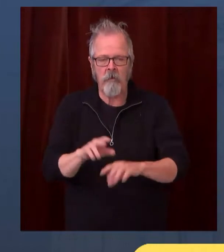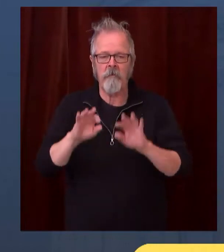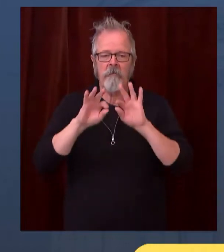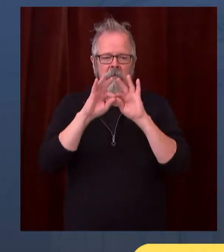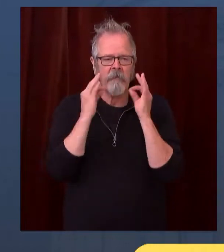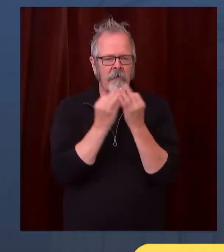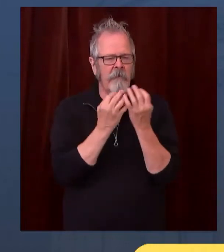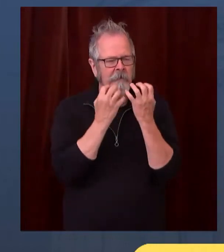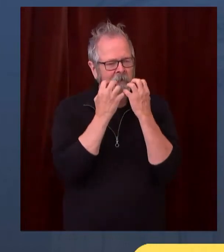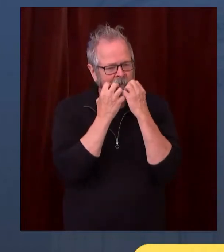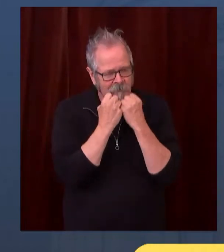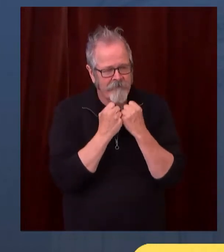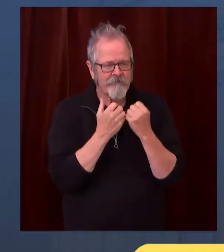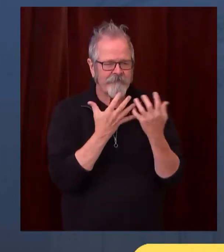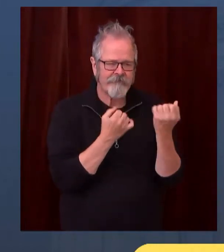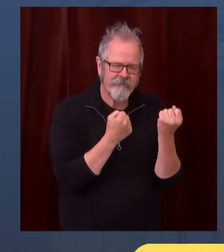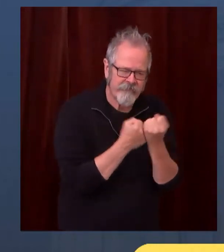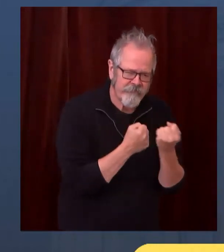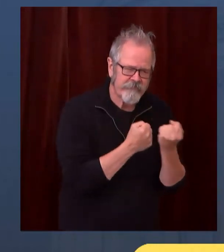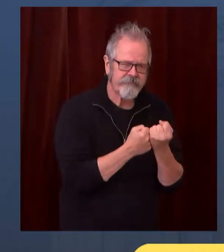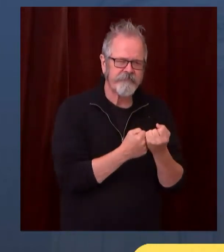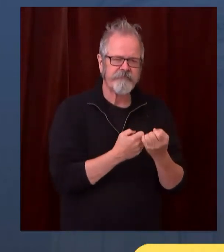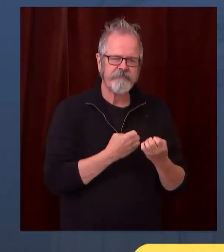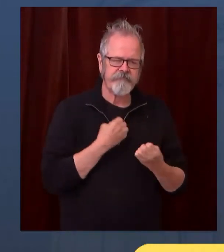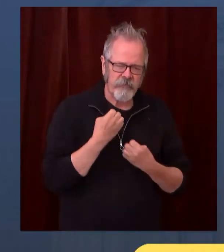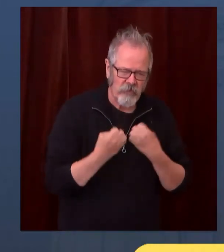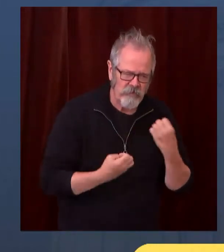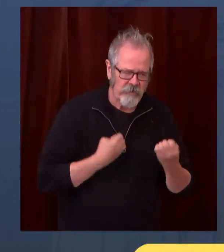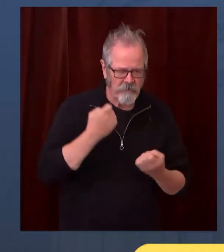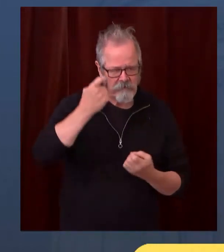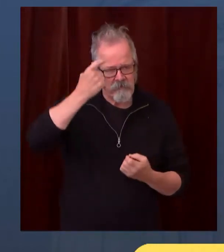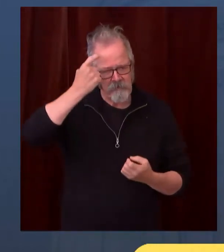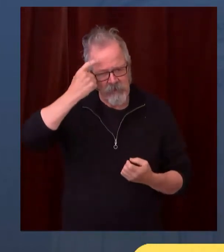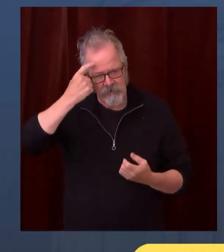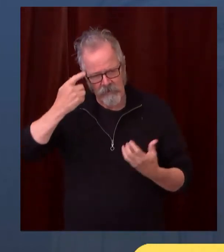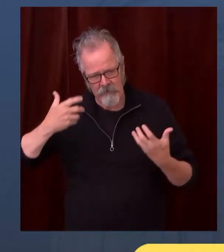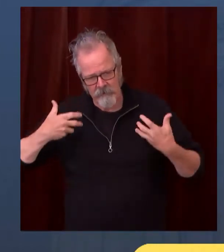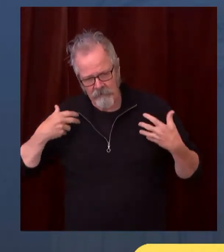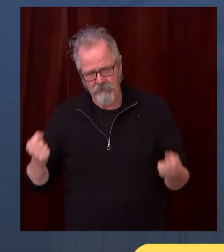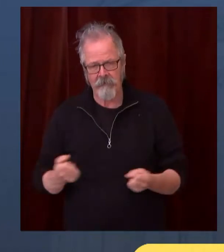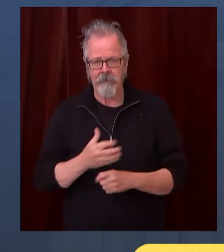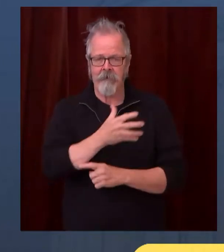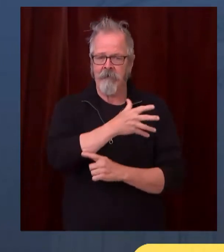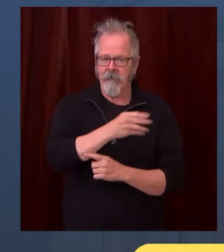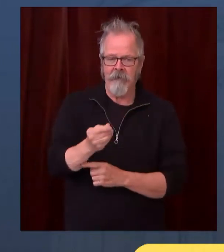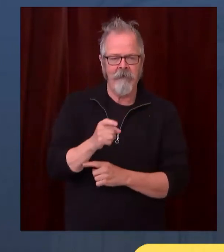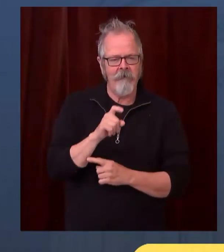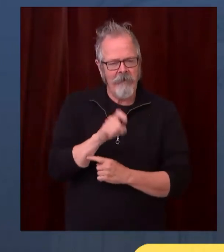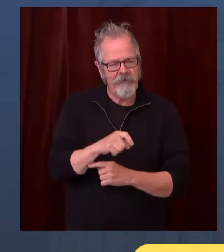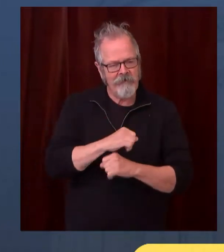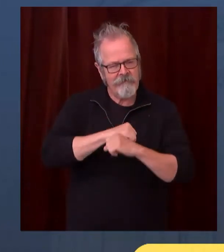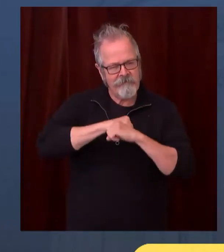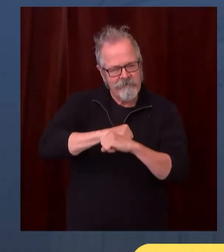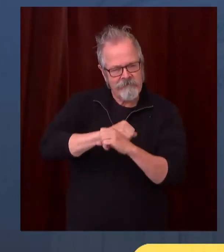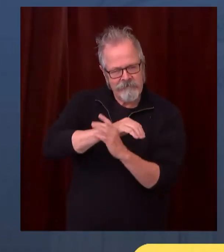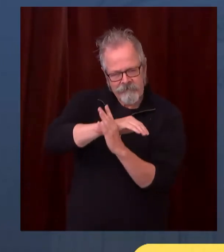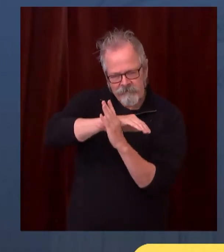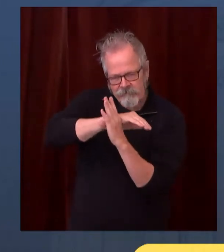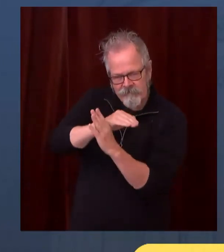do both with these new protocols. We've learned enough to do it. We've demonstrated our dedication to these